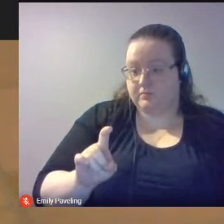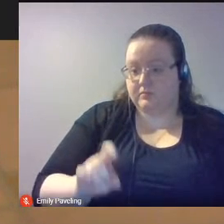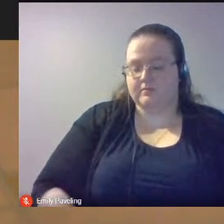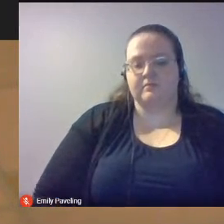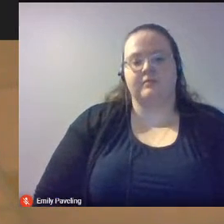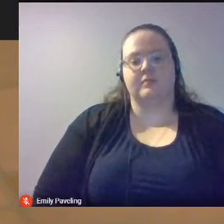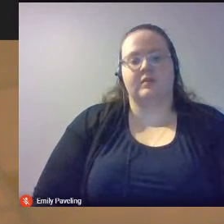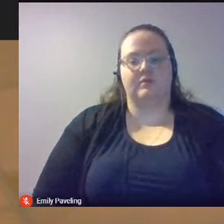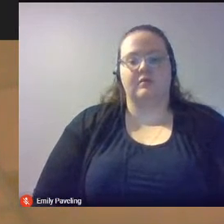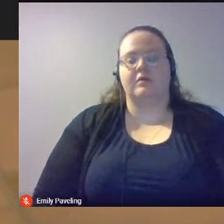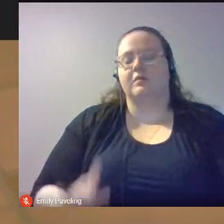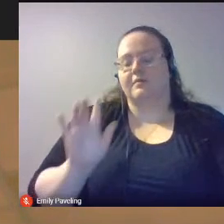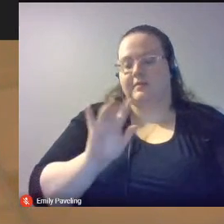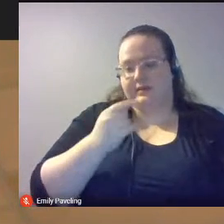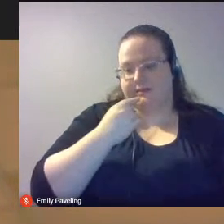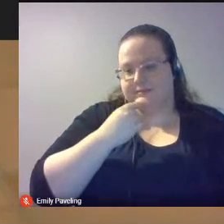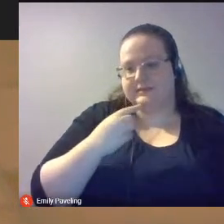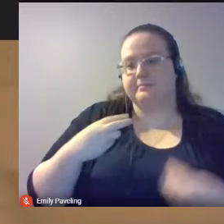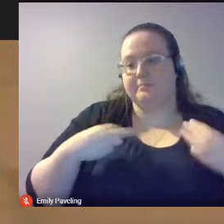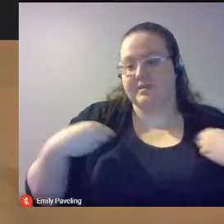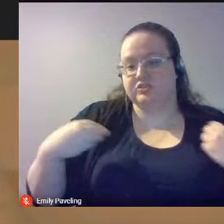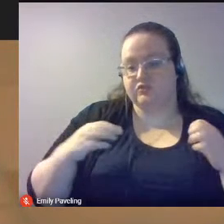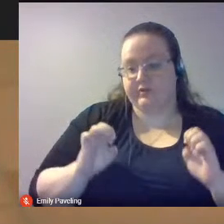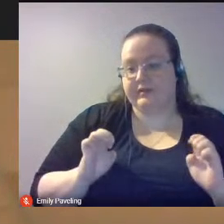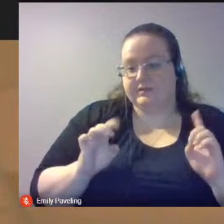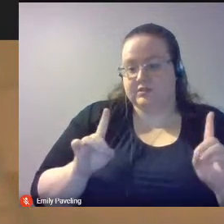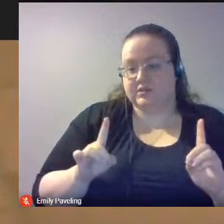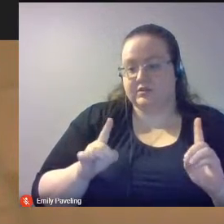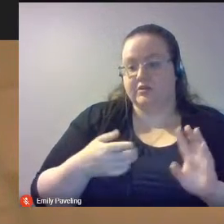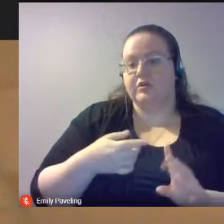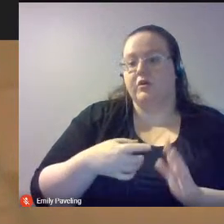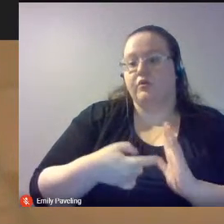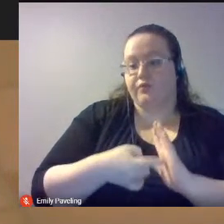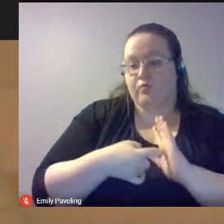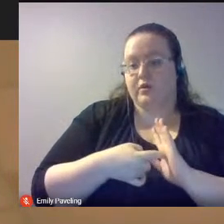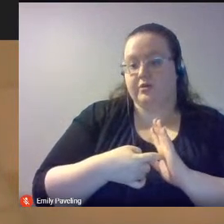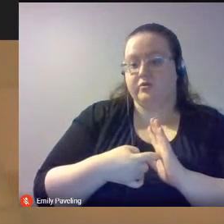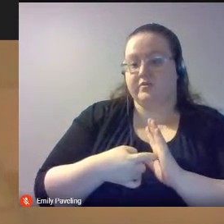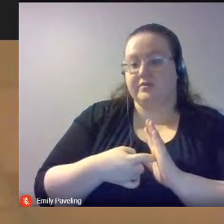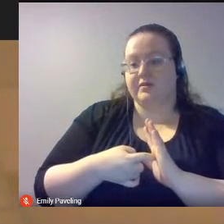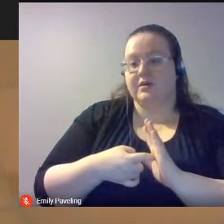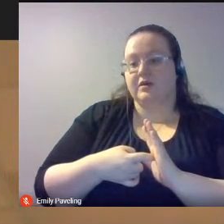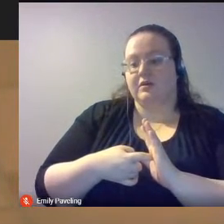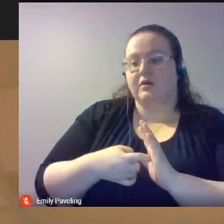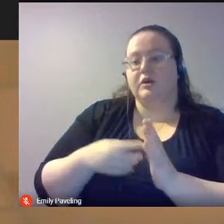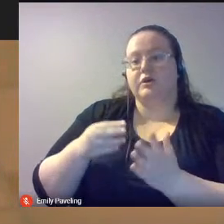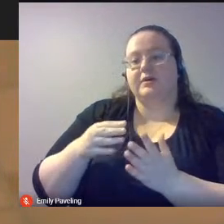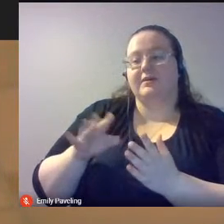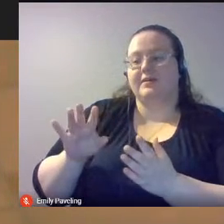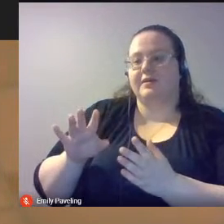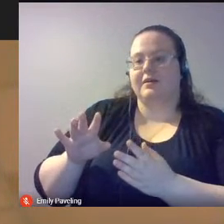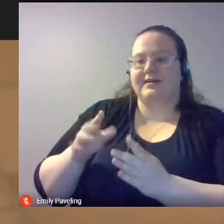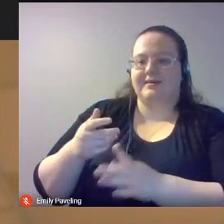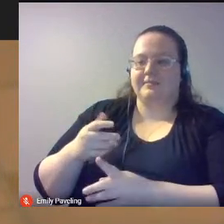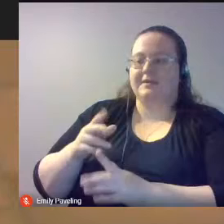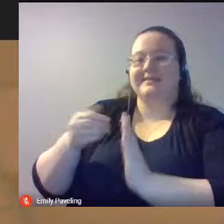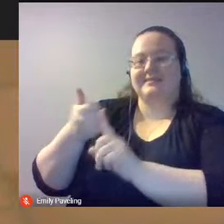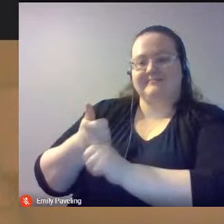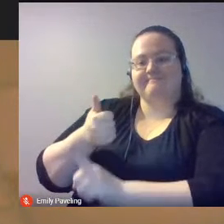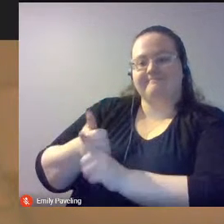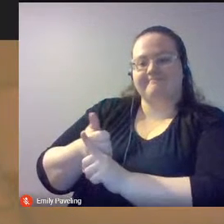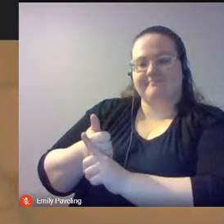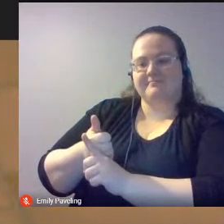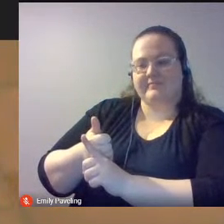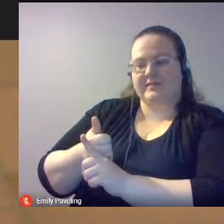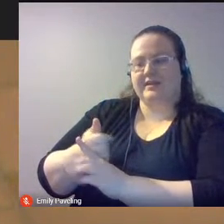all staff and students to have this self-screening in place before attending school. On-site temperature is